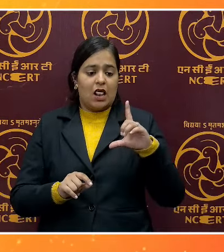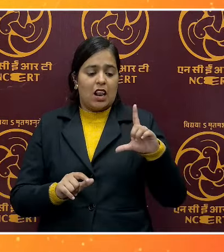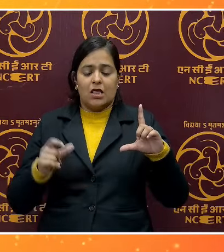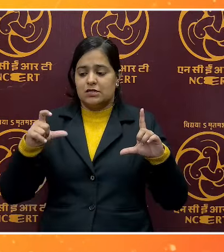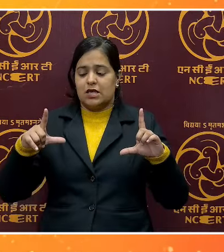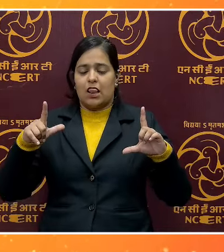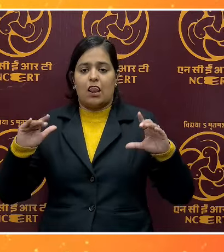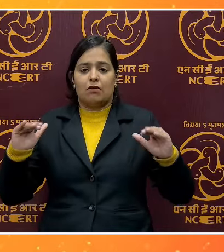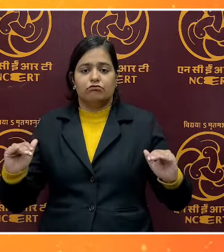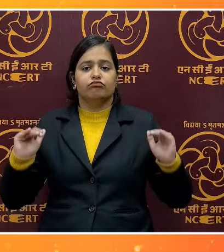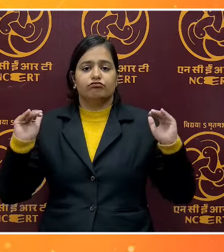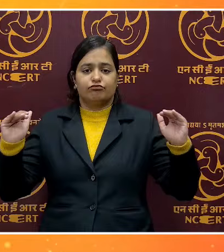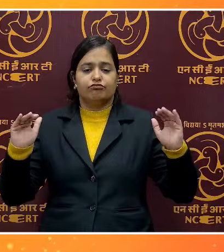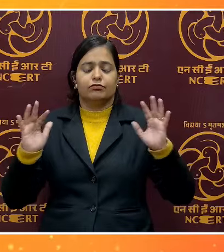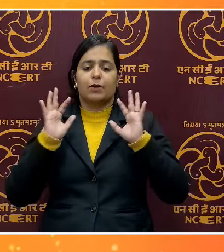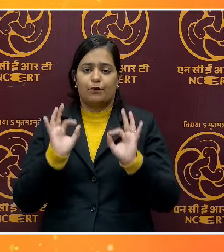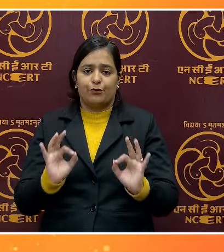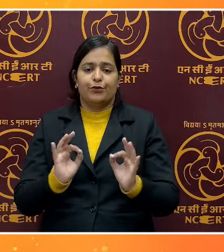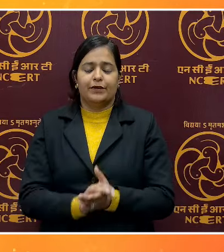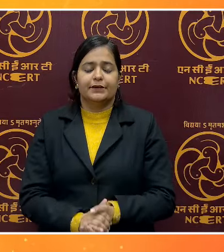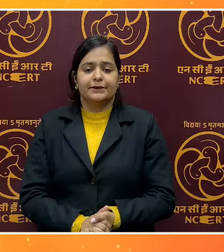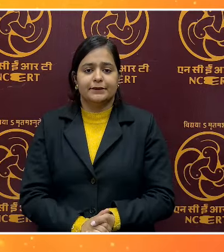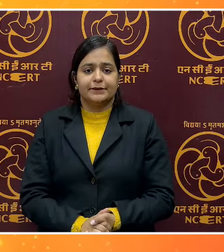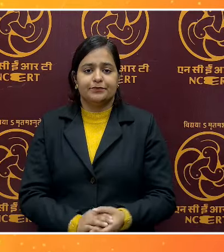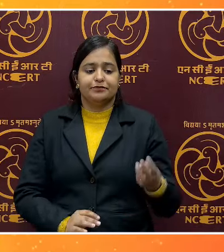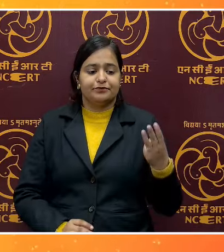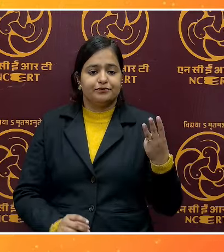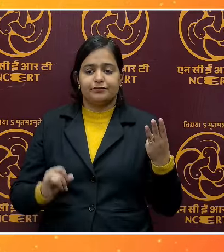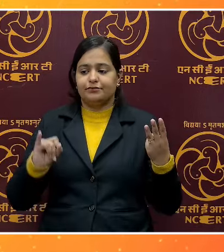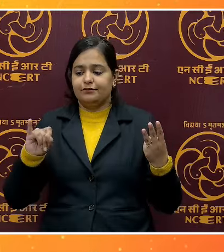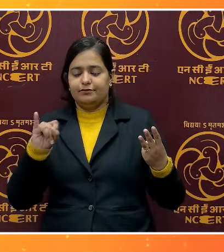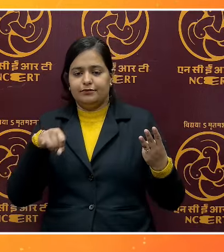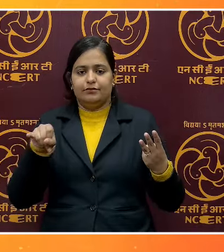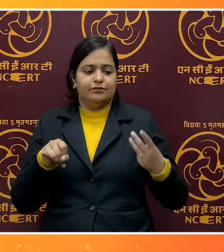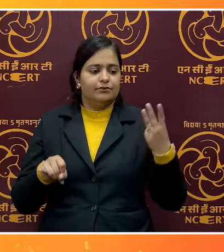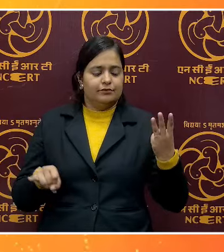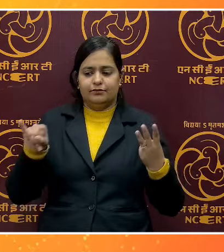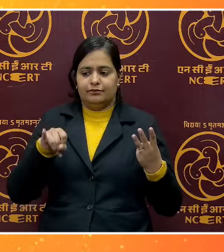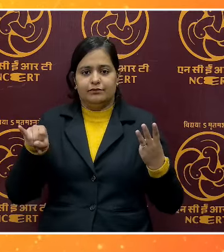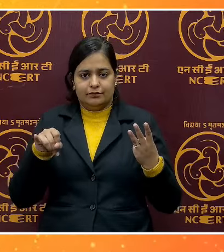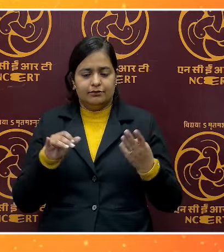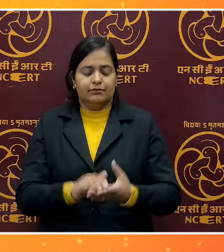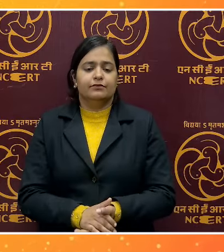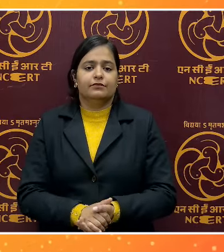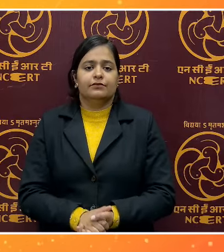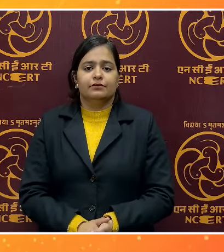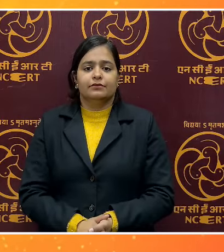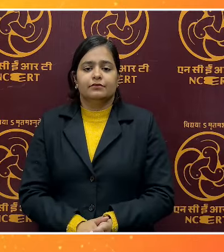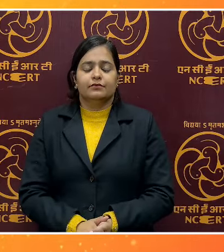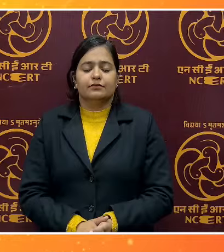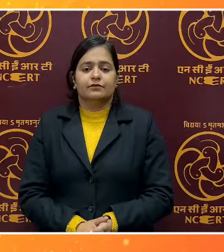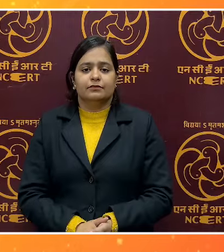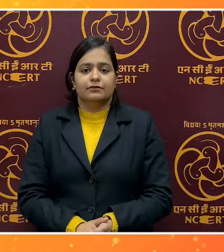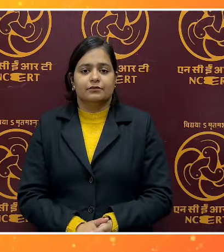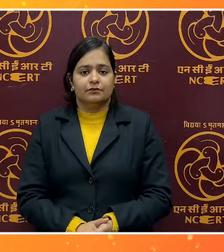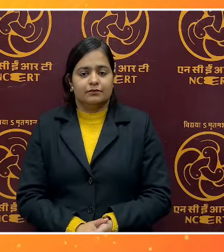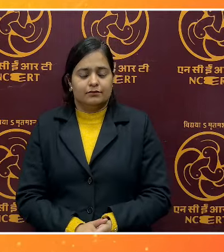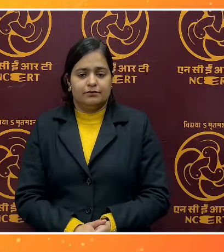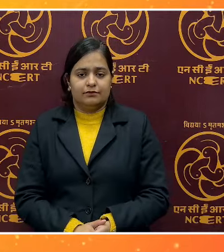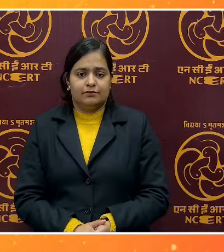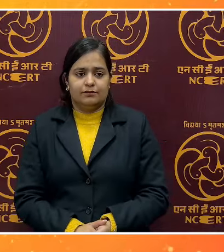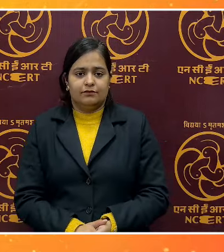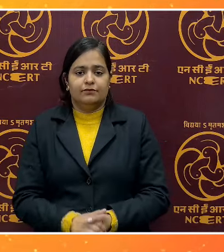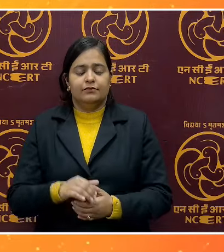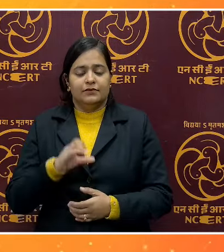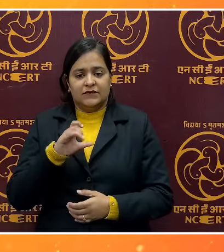precipitated whenever react with the AgNO3, we will get white precipitate of AgCl in this complex, that is Cl3 will